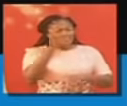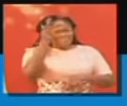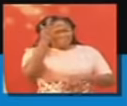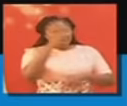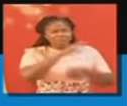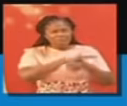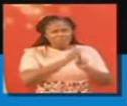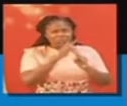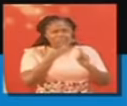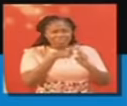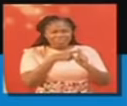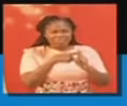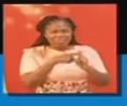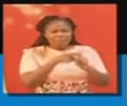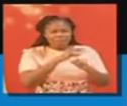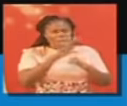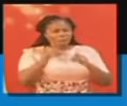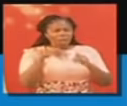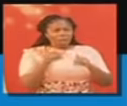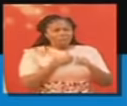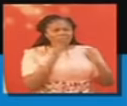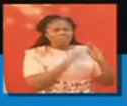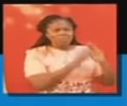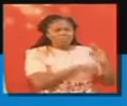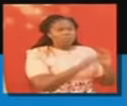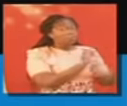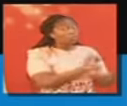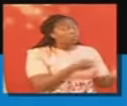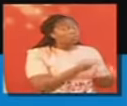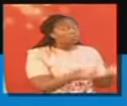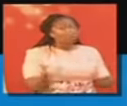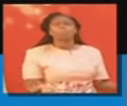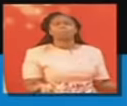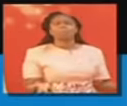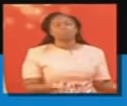mean since March to now we have had a